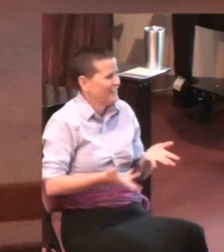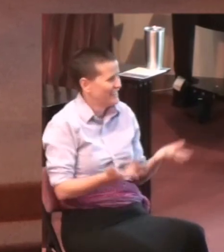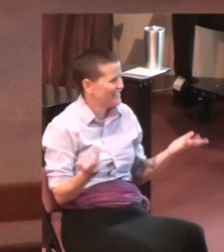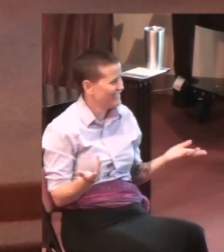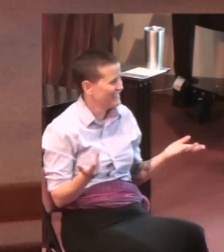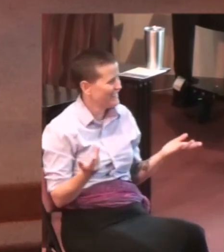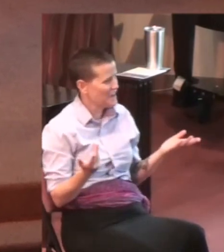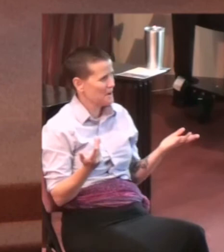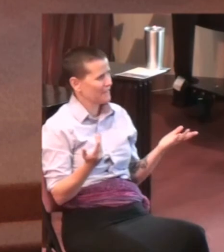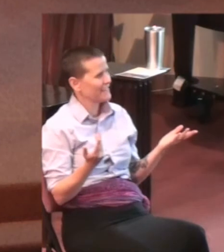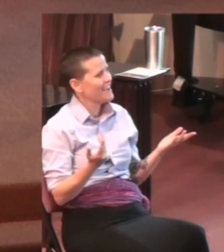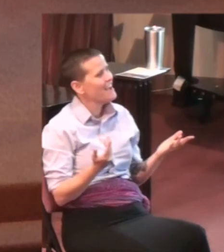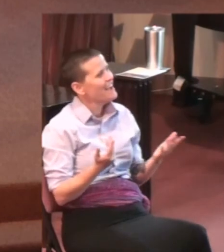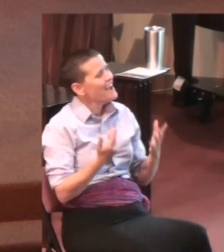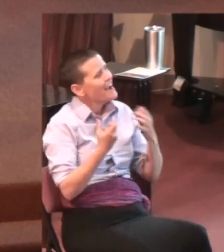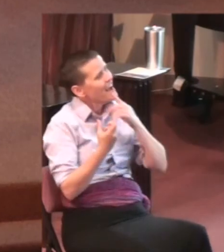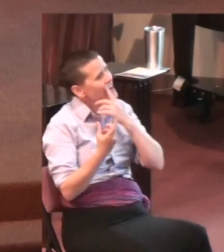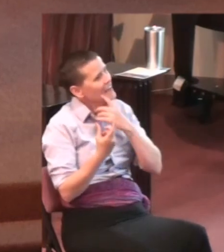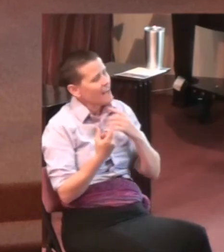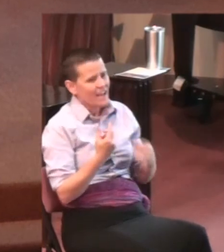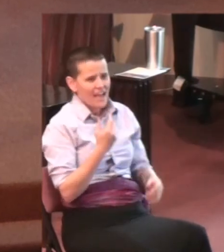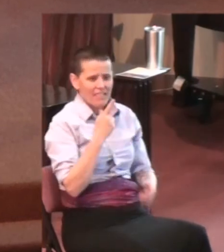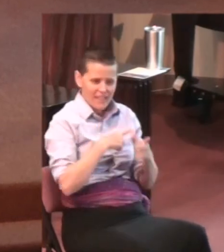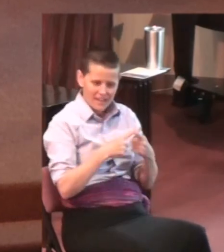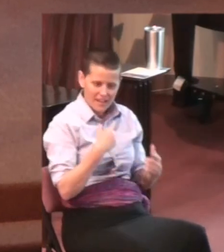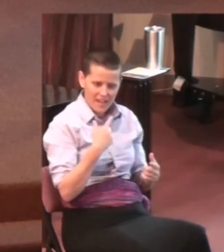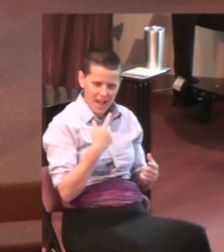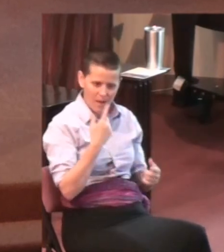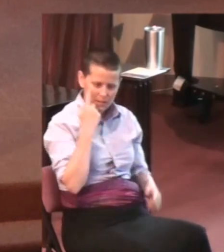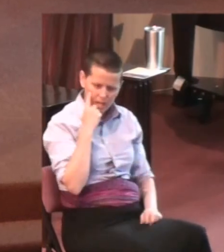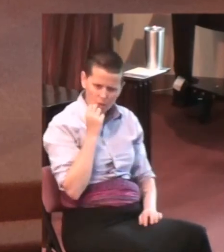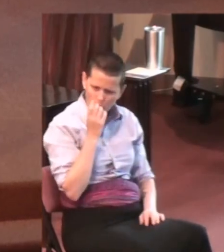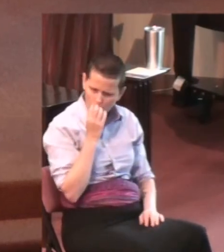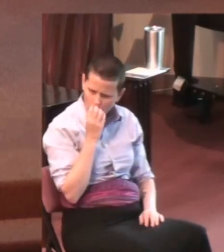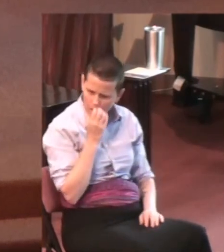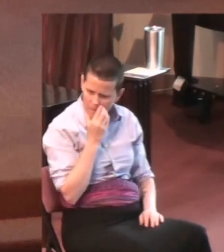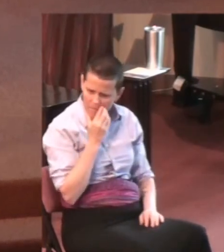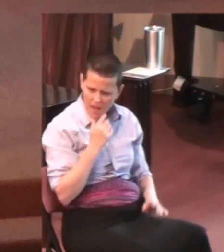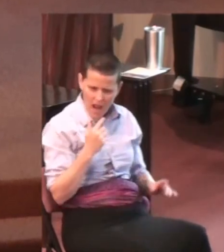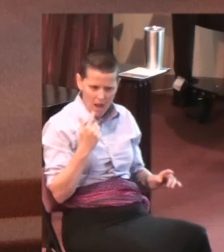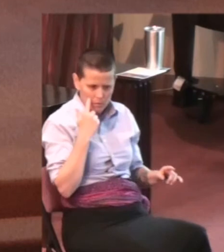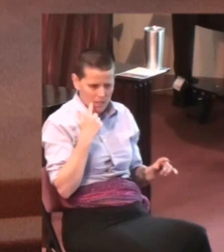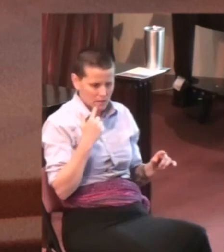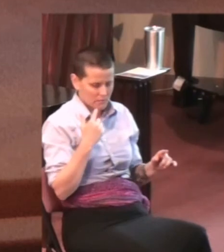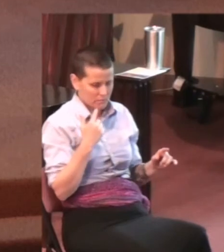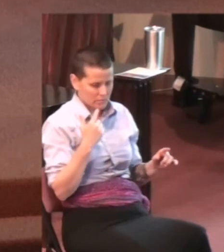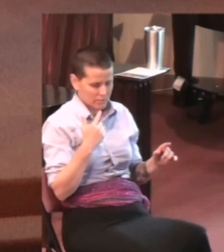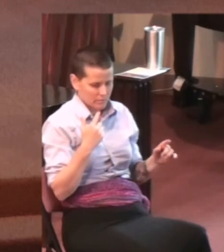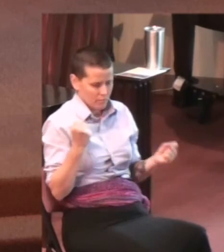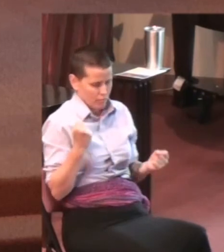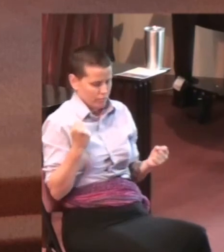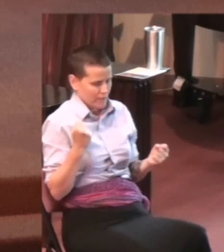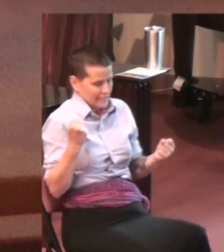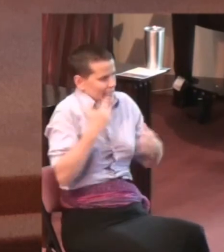body? Then the question came up, well, what if I didn't have a life? And I went into terror of, non-existence. Whoa. And I'm